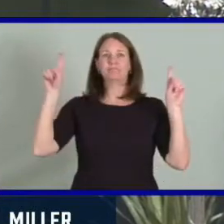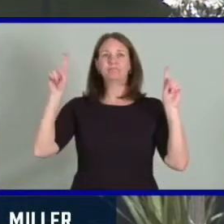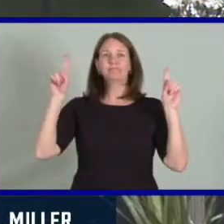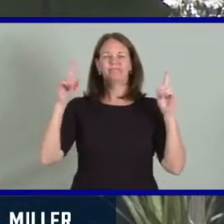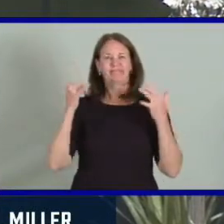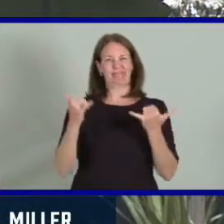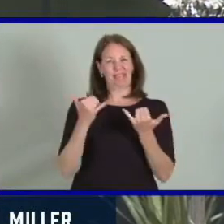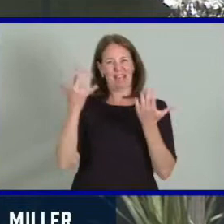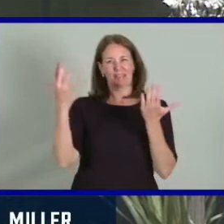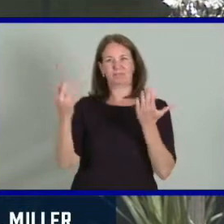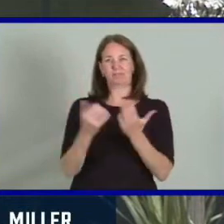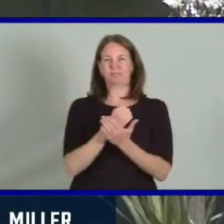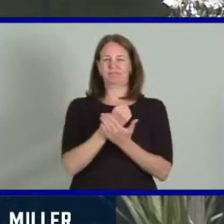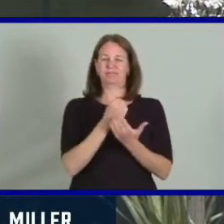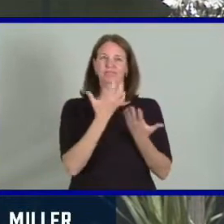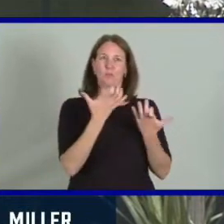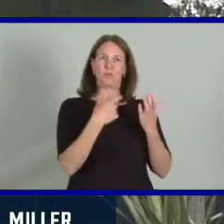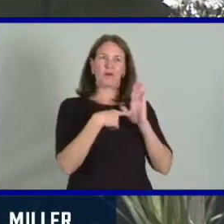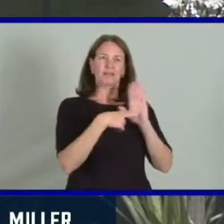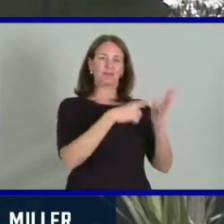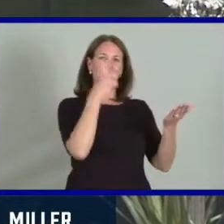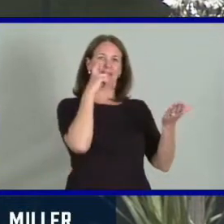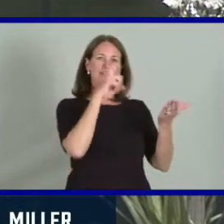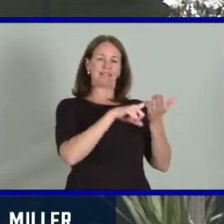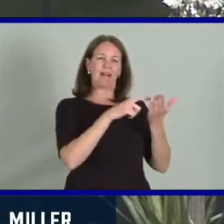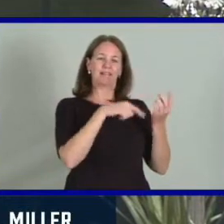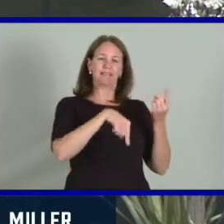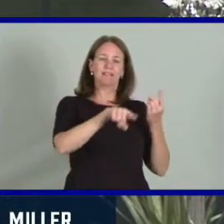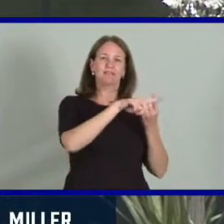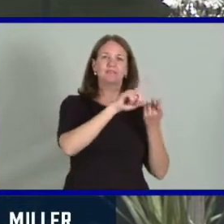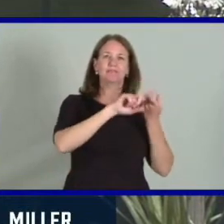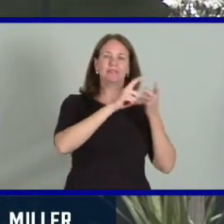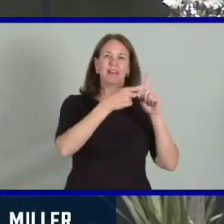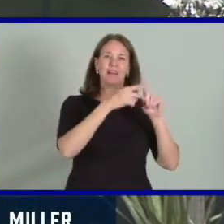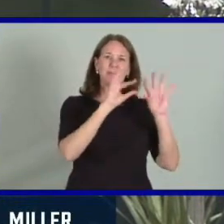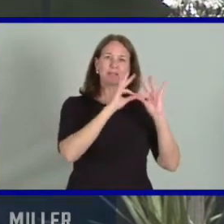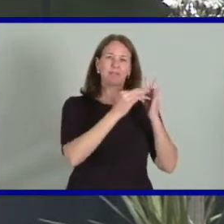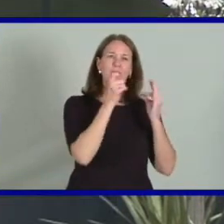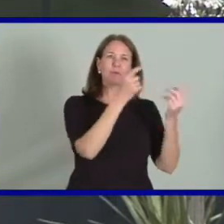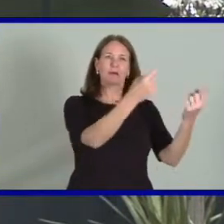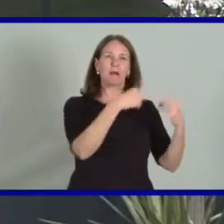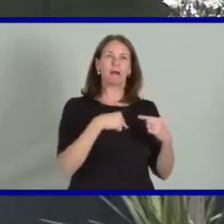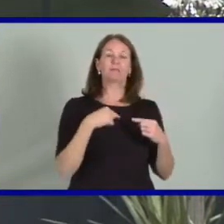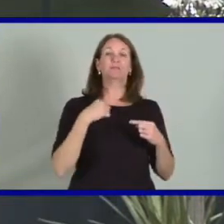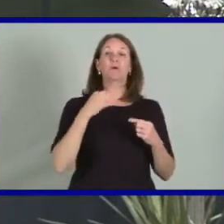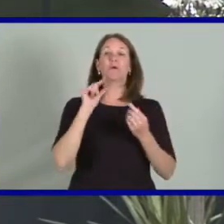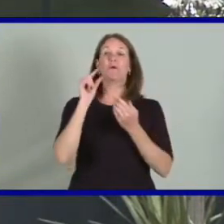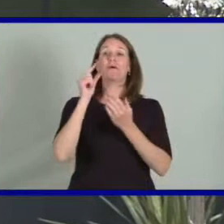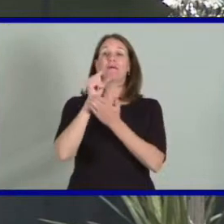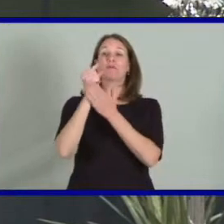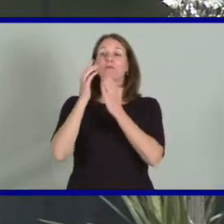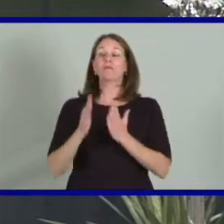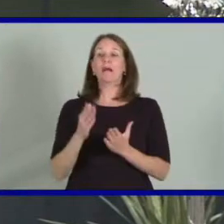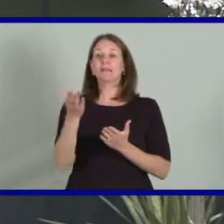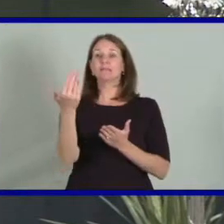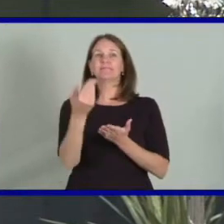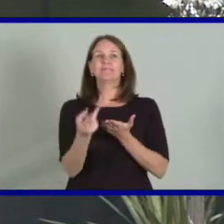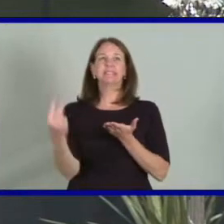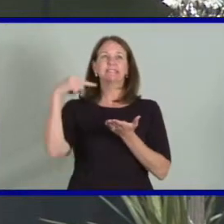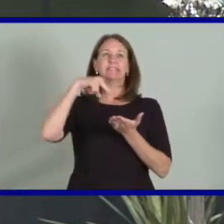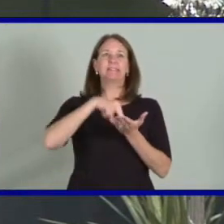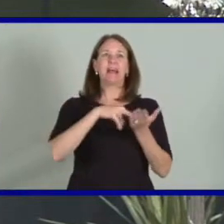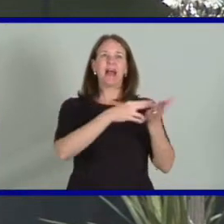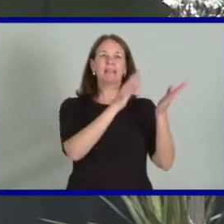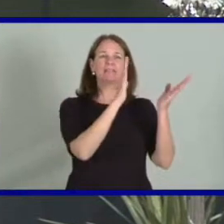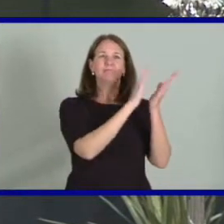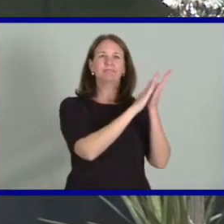appropriate that you now acknowledge all family members and friends who are here today. So graduates, if you would stand and acknowledge your family and friends